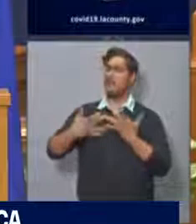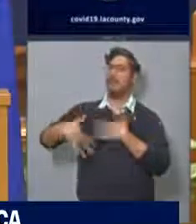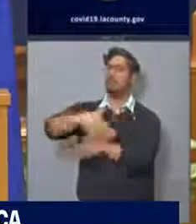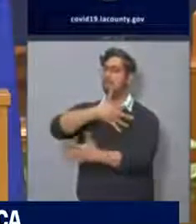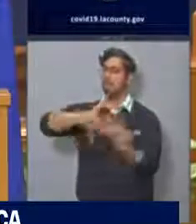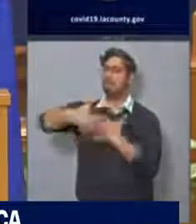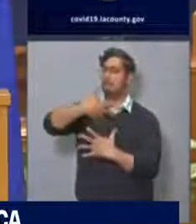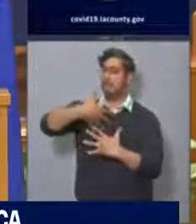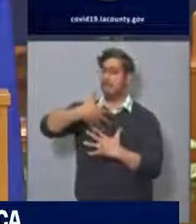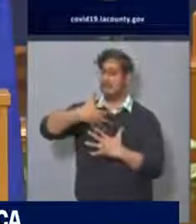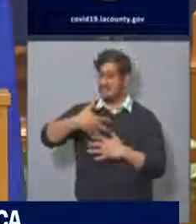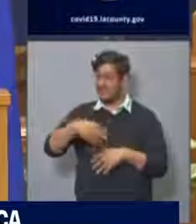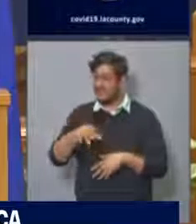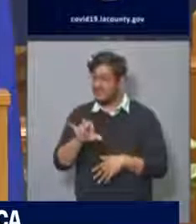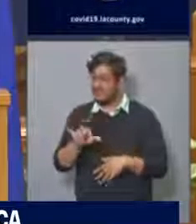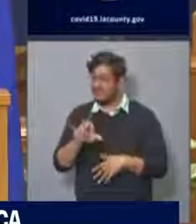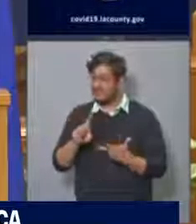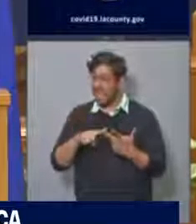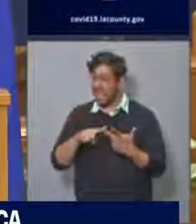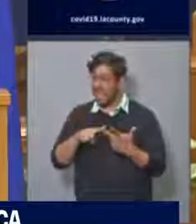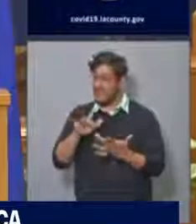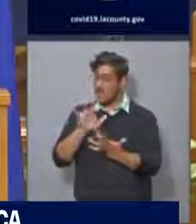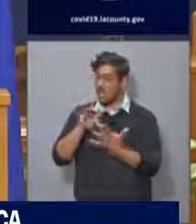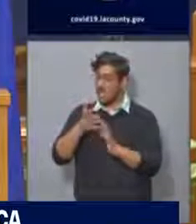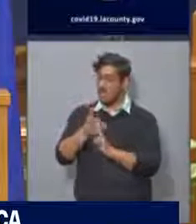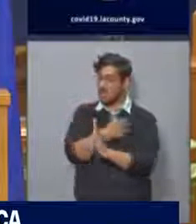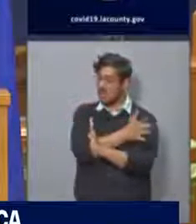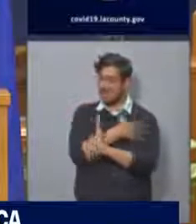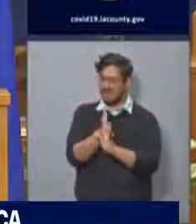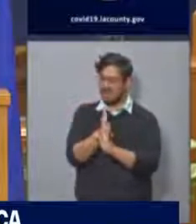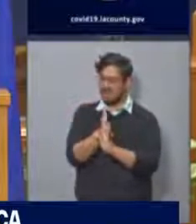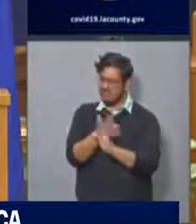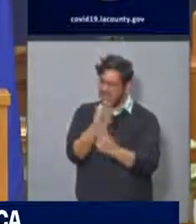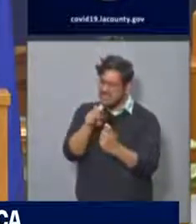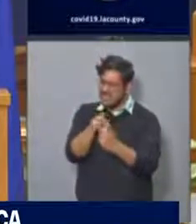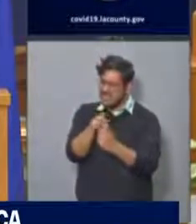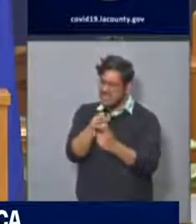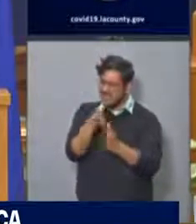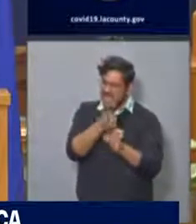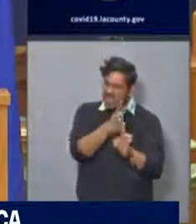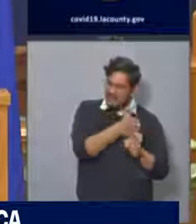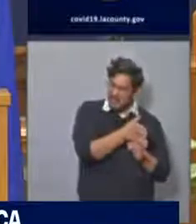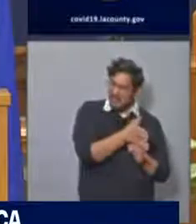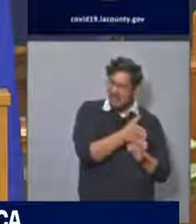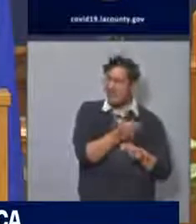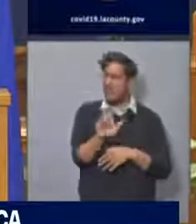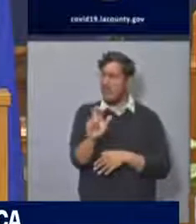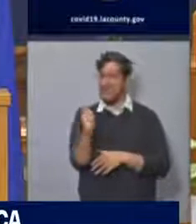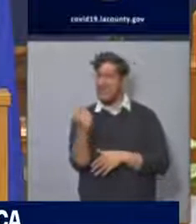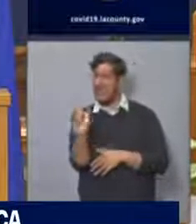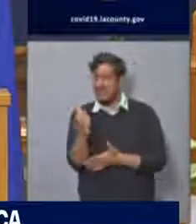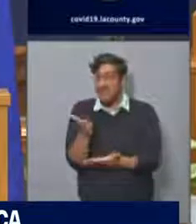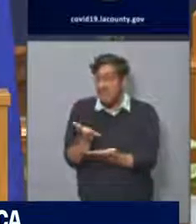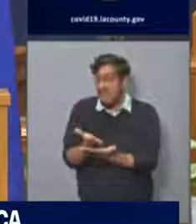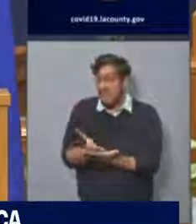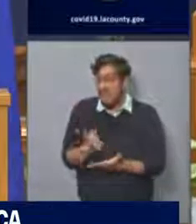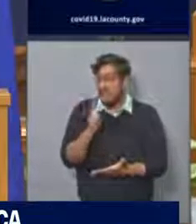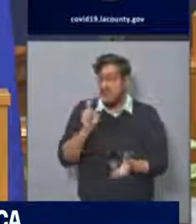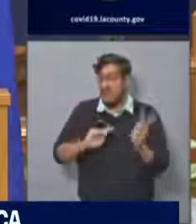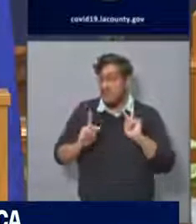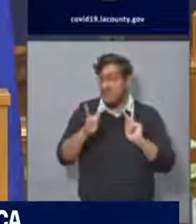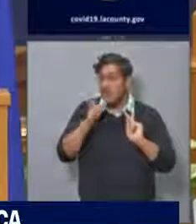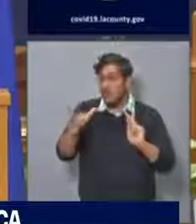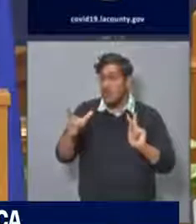tracing point to any specific areas that you can give us? And do you have any evidence of people who've contracted